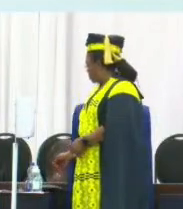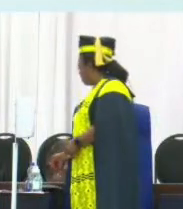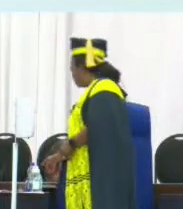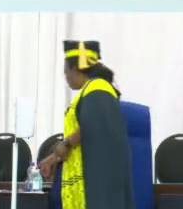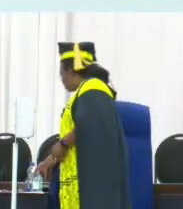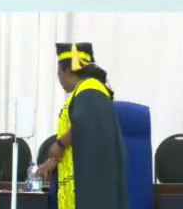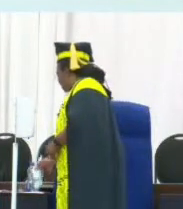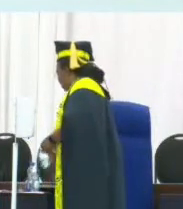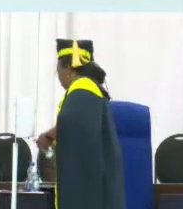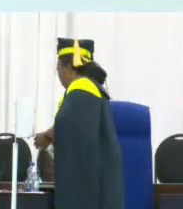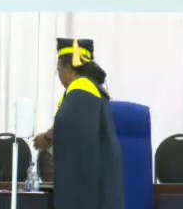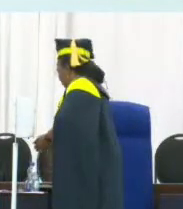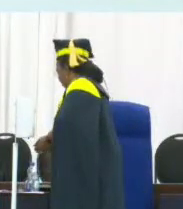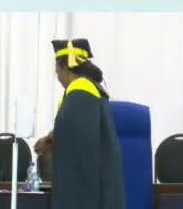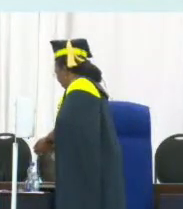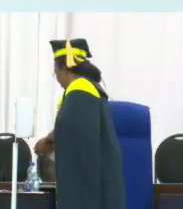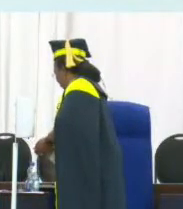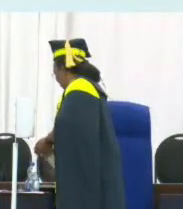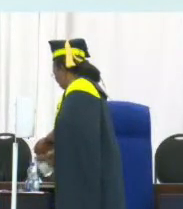Kaiya Bongela.